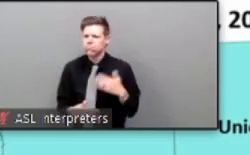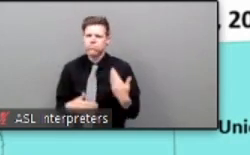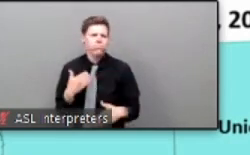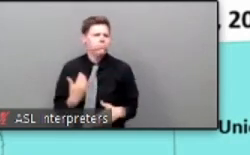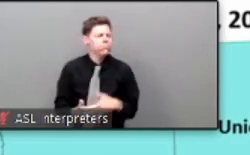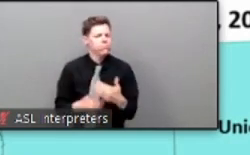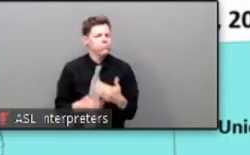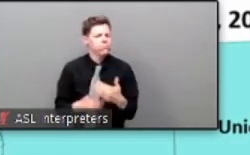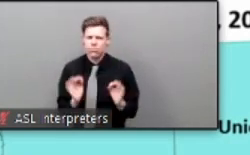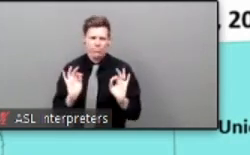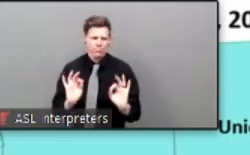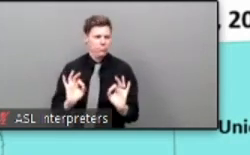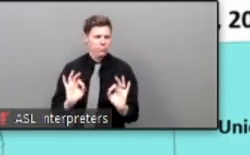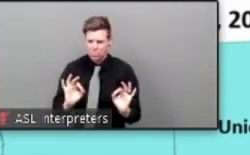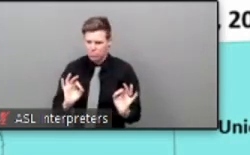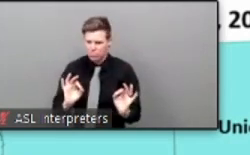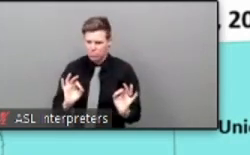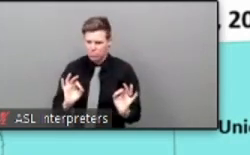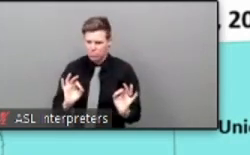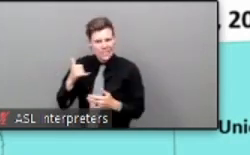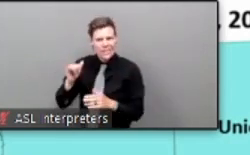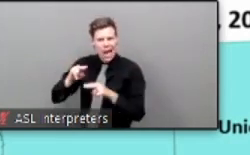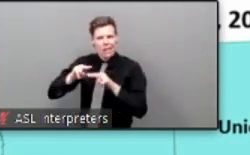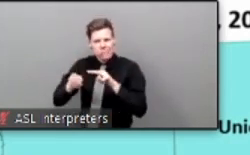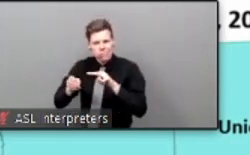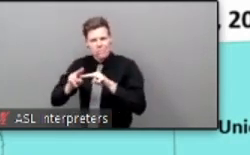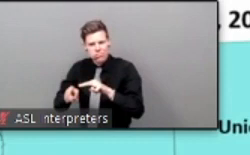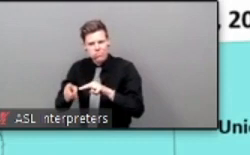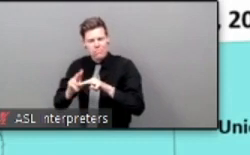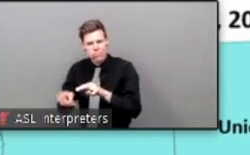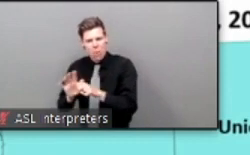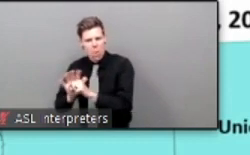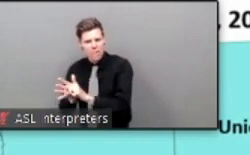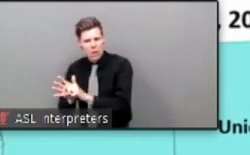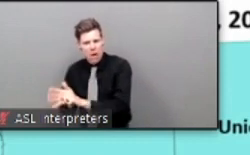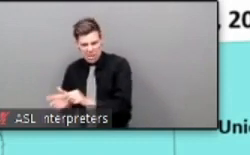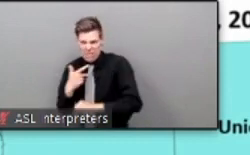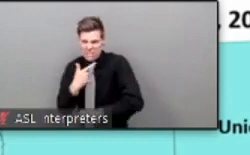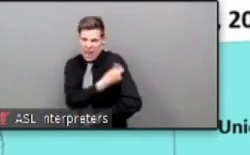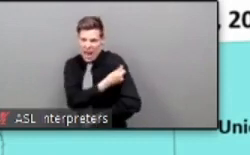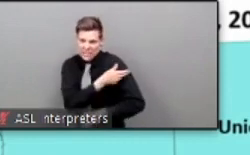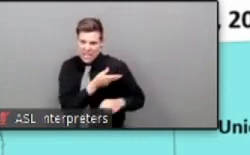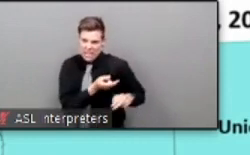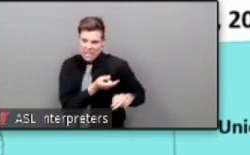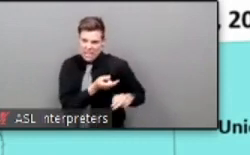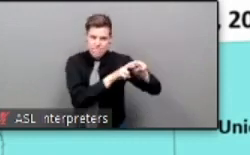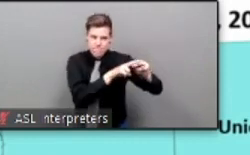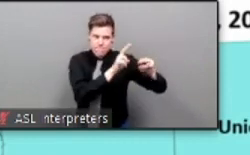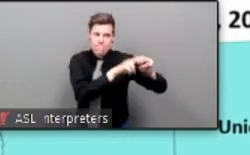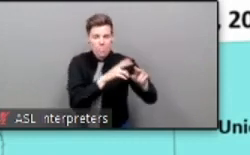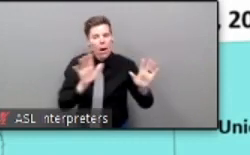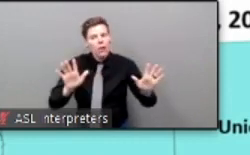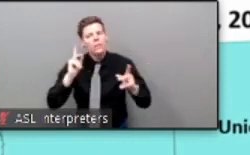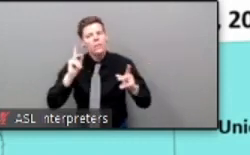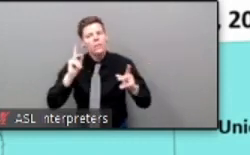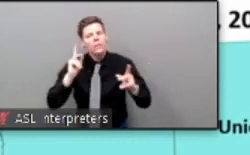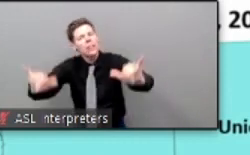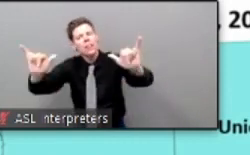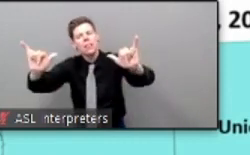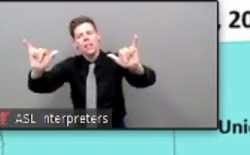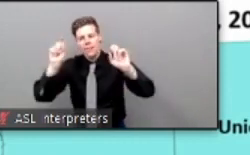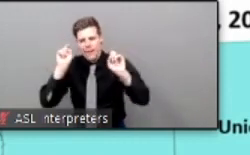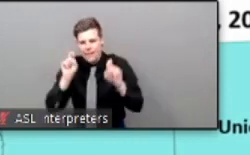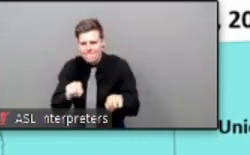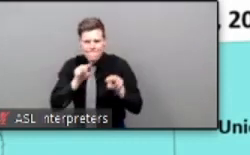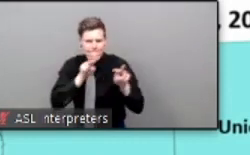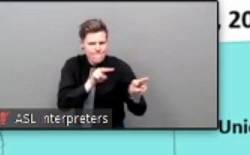coming down. The vaccination is working. People are still being careful, which is particularly important if you have an immune disorder, if